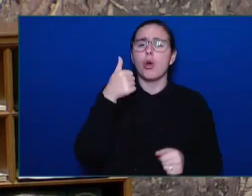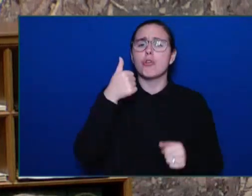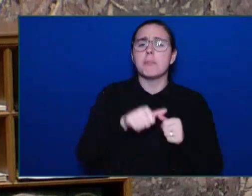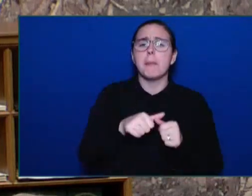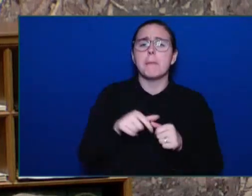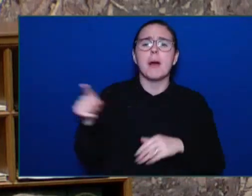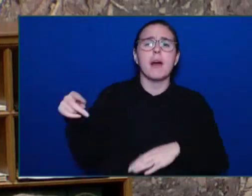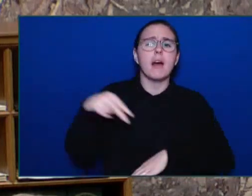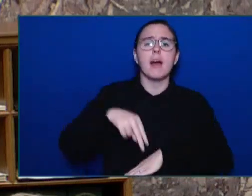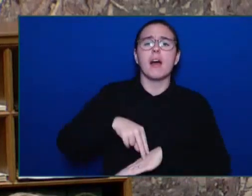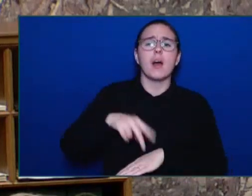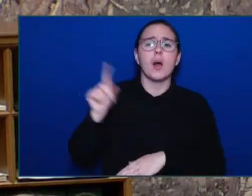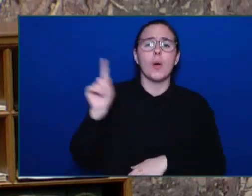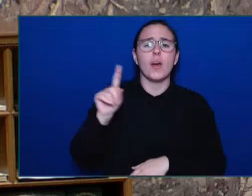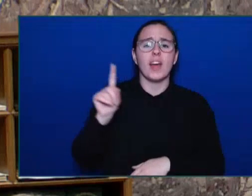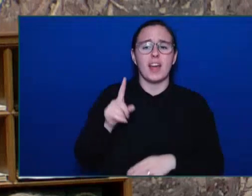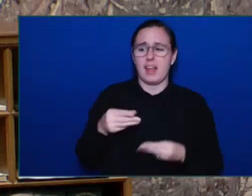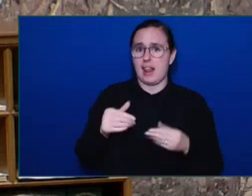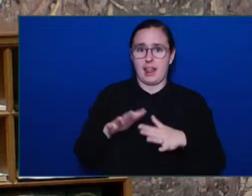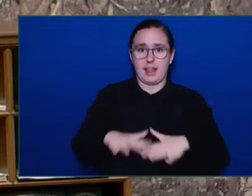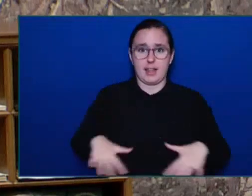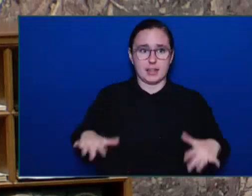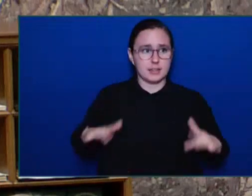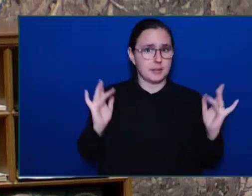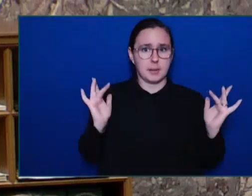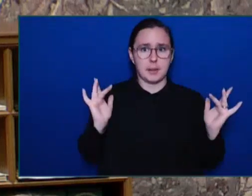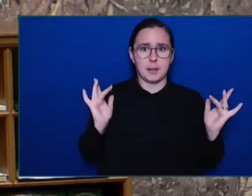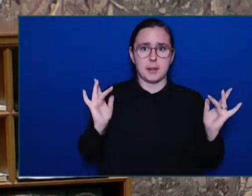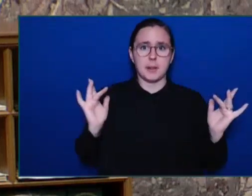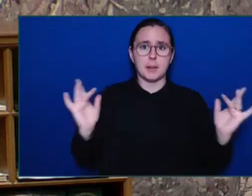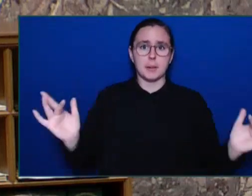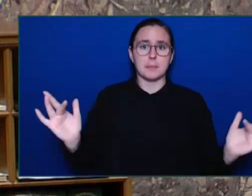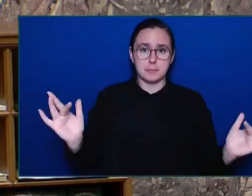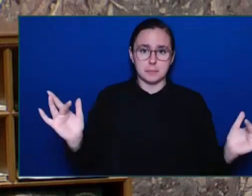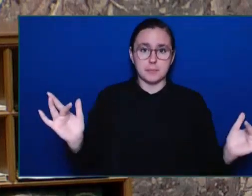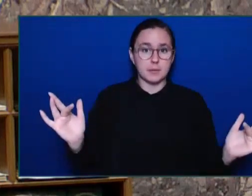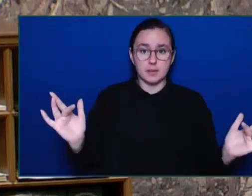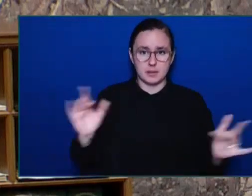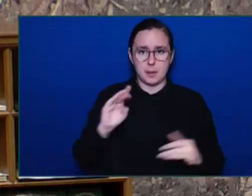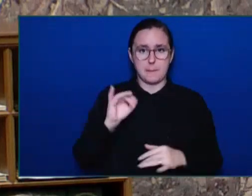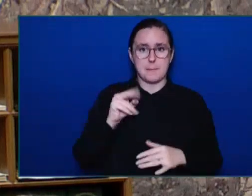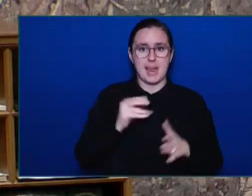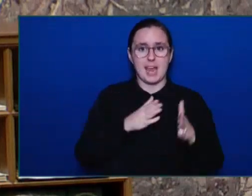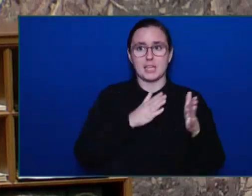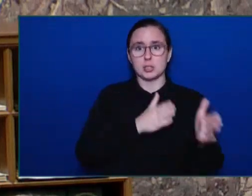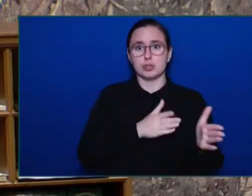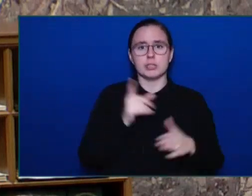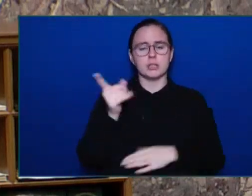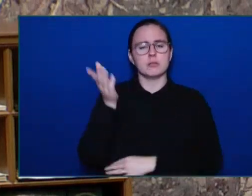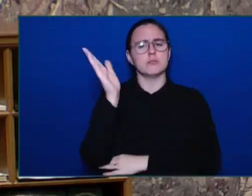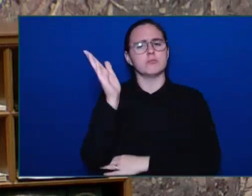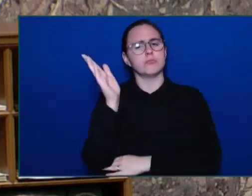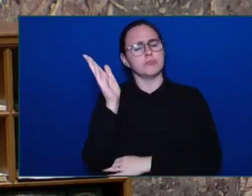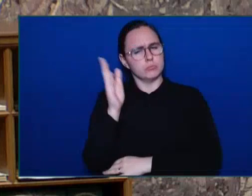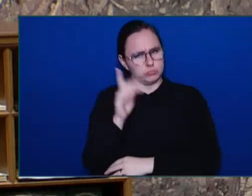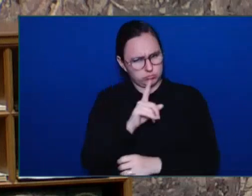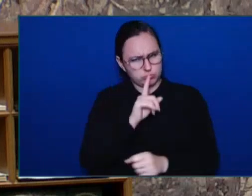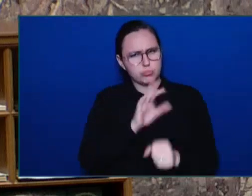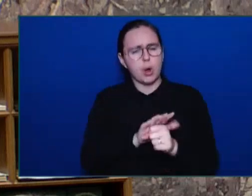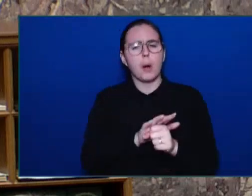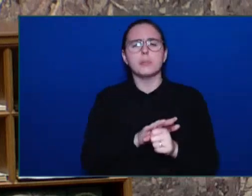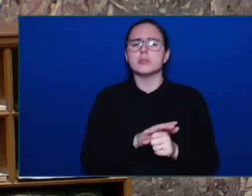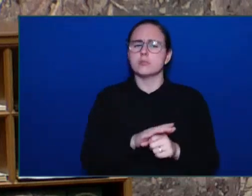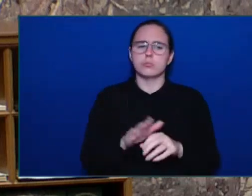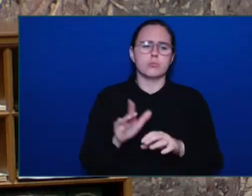by March to end the encampments. But as usual, NDP announcements do not equal results.